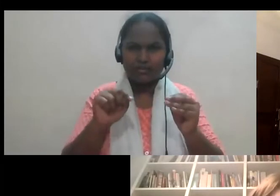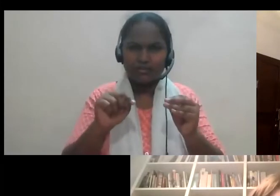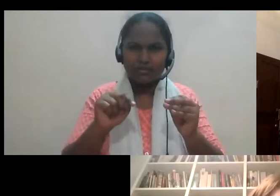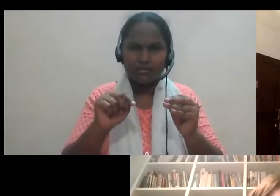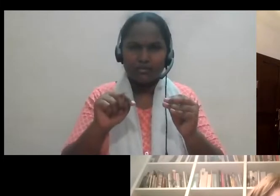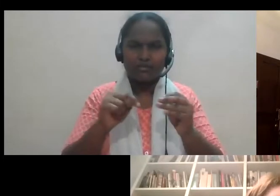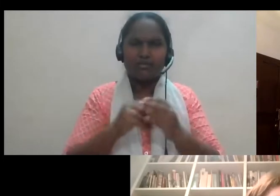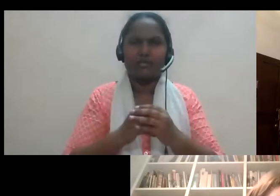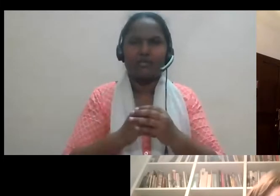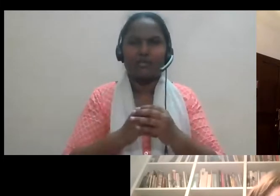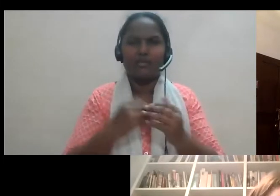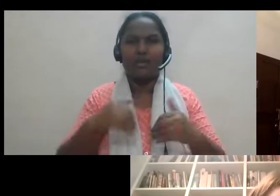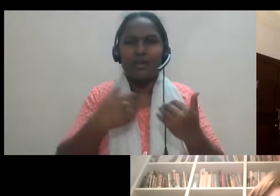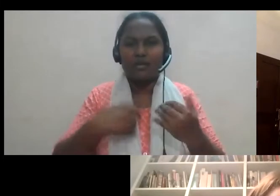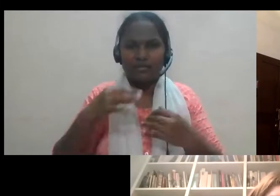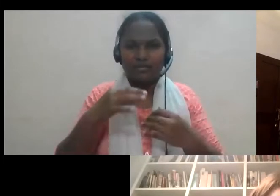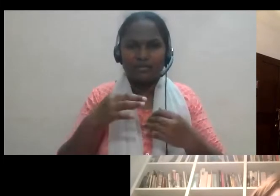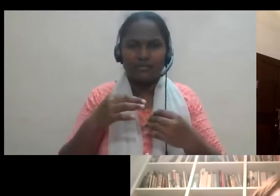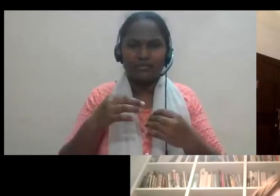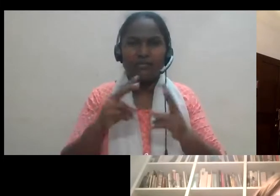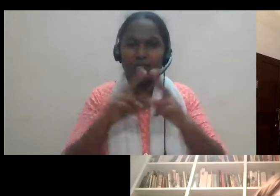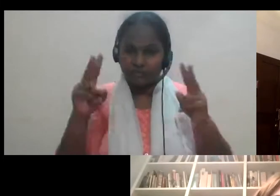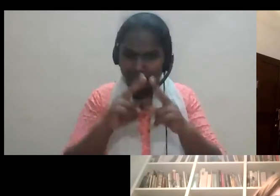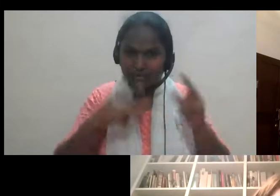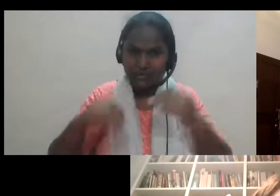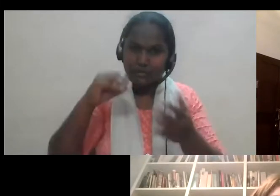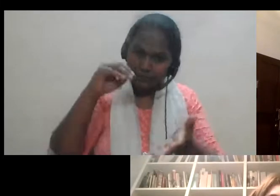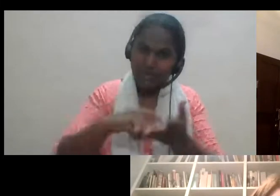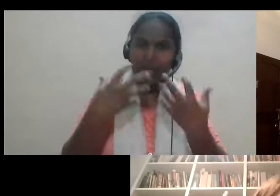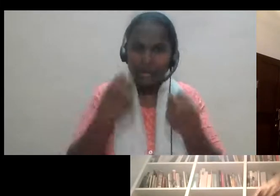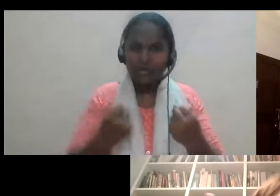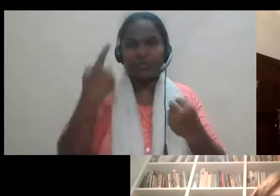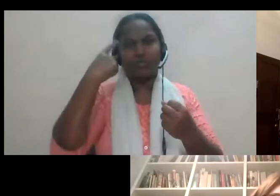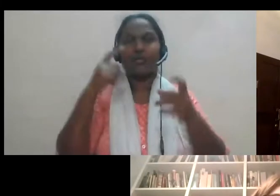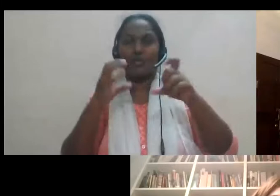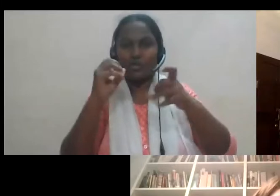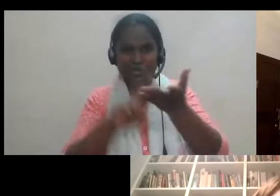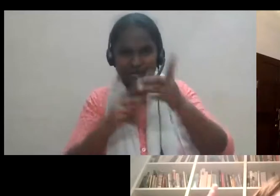I am, how I respond from my very inner being to a context that